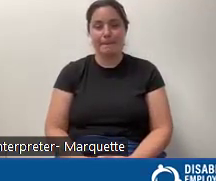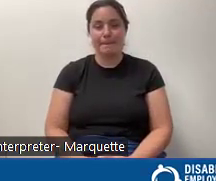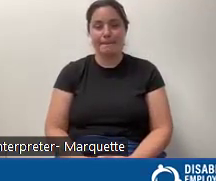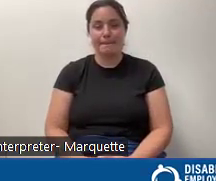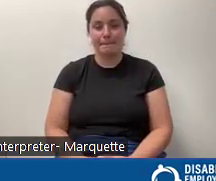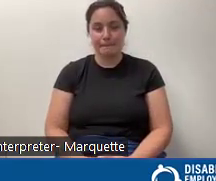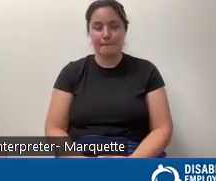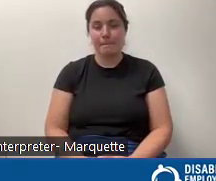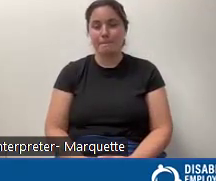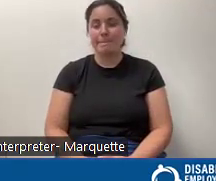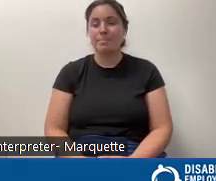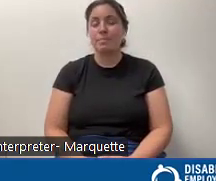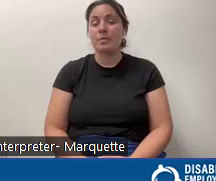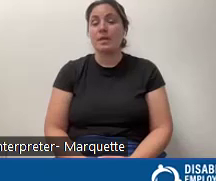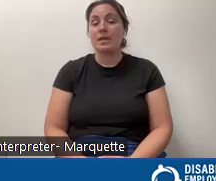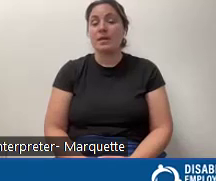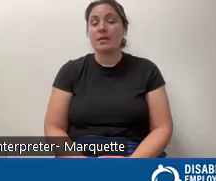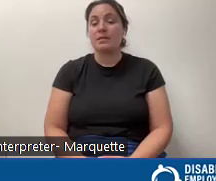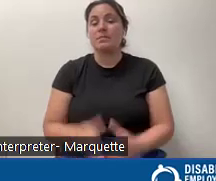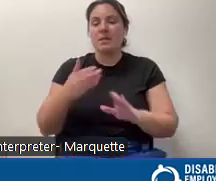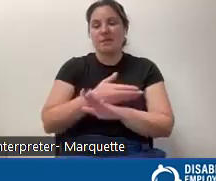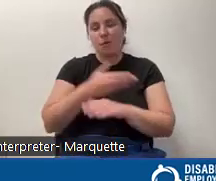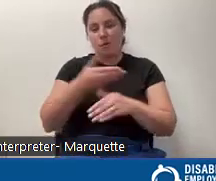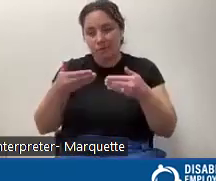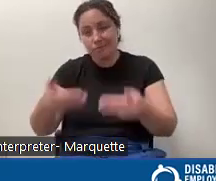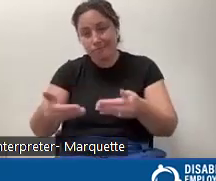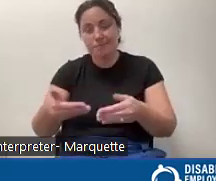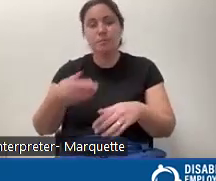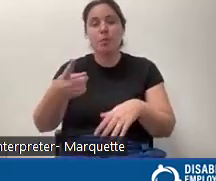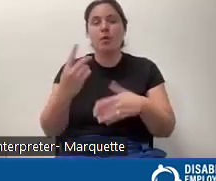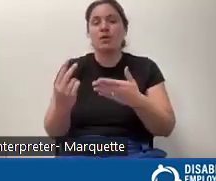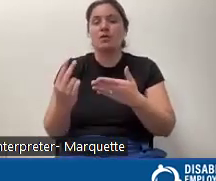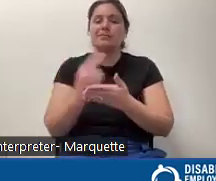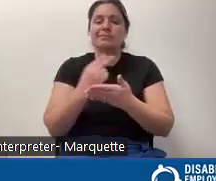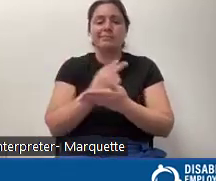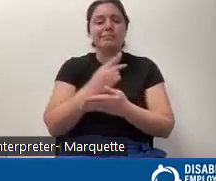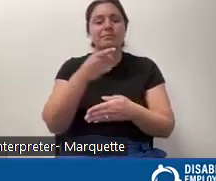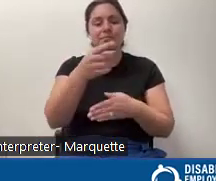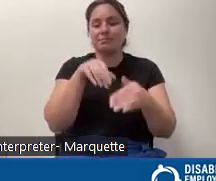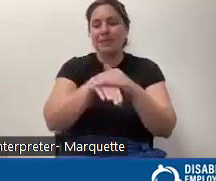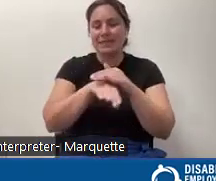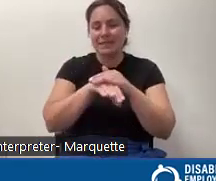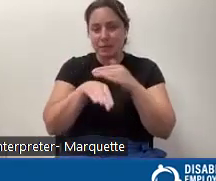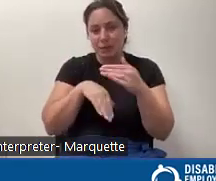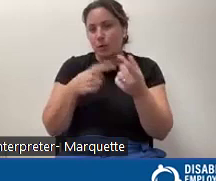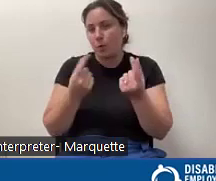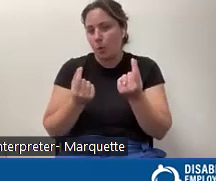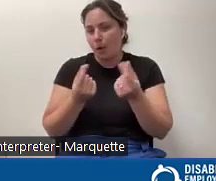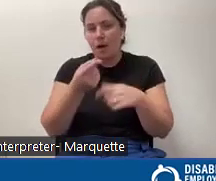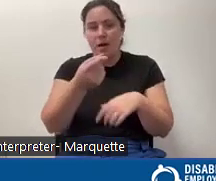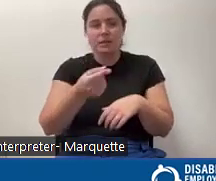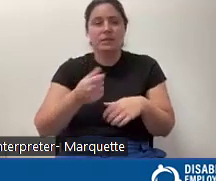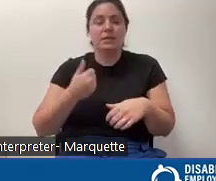All right, just to start us off, I want to review a few of the accessibility features that we have in today's Zoom webinar.